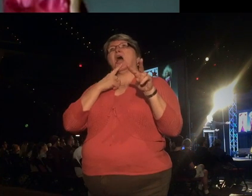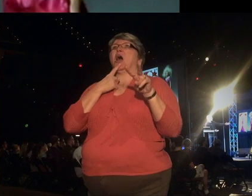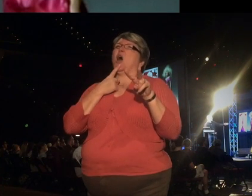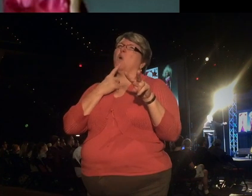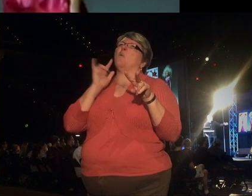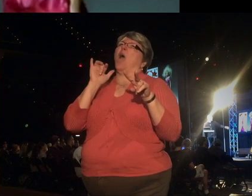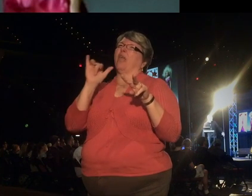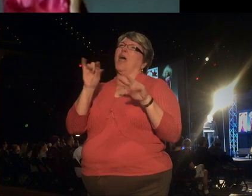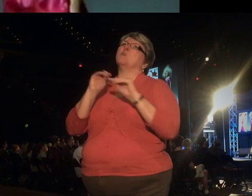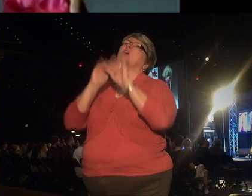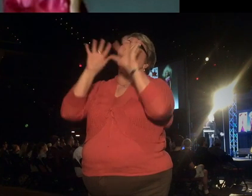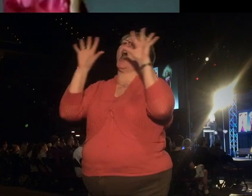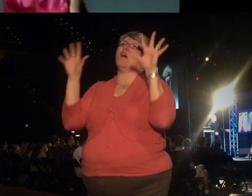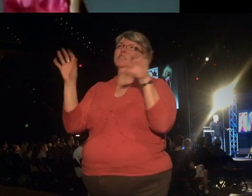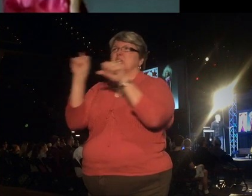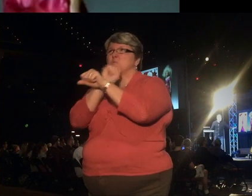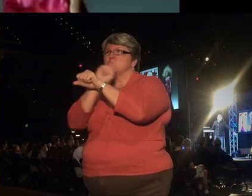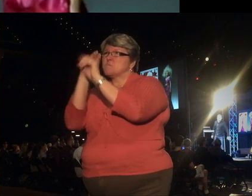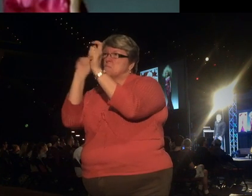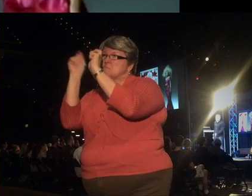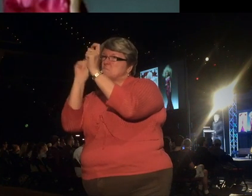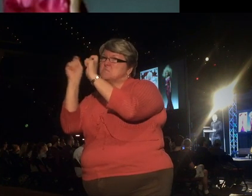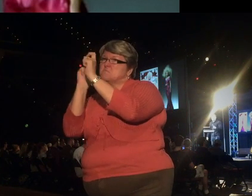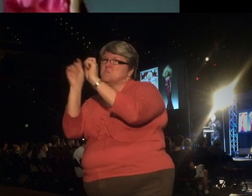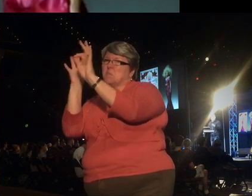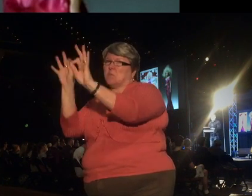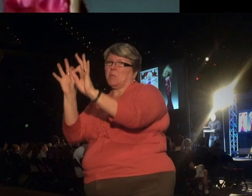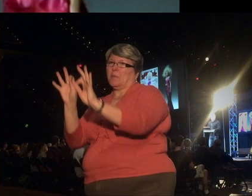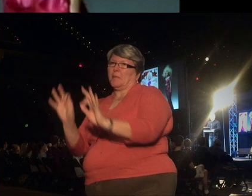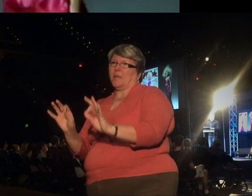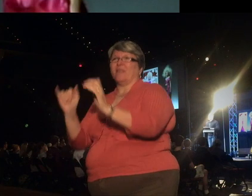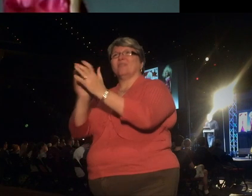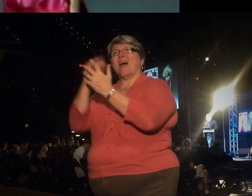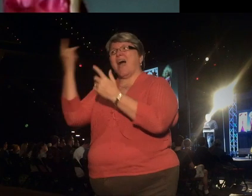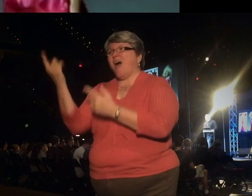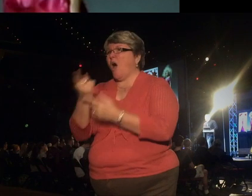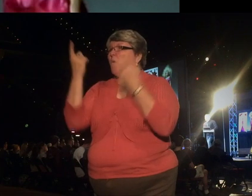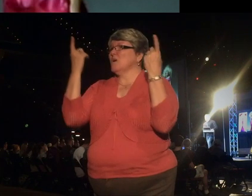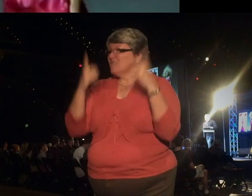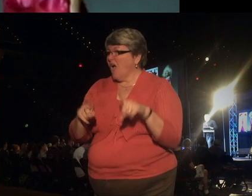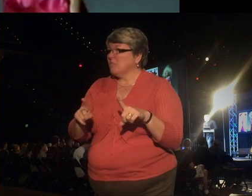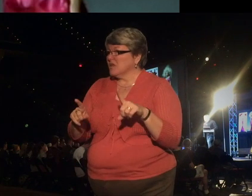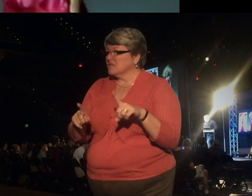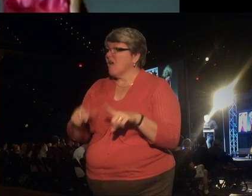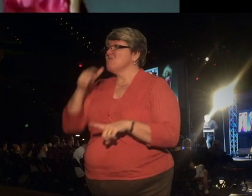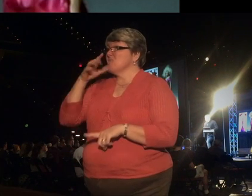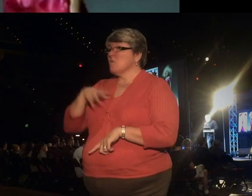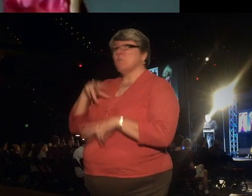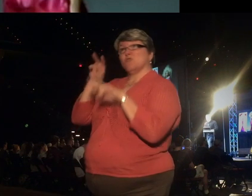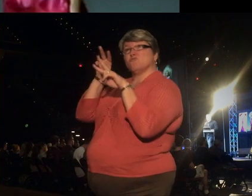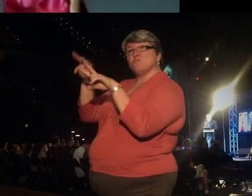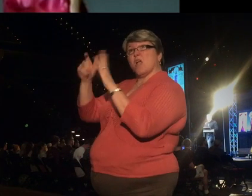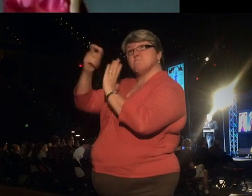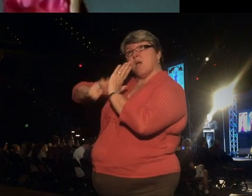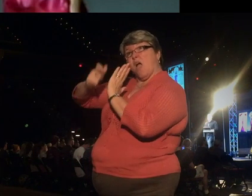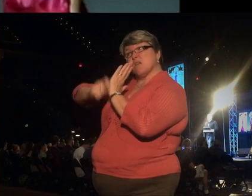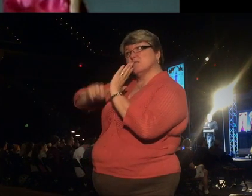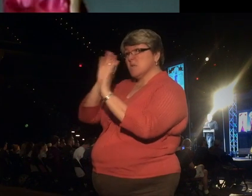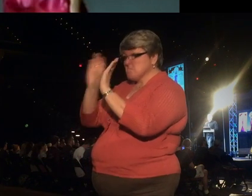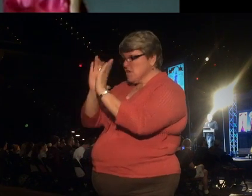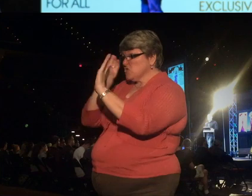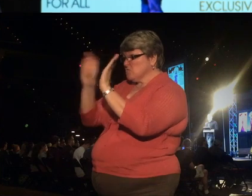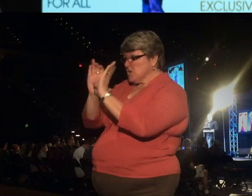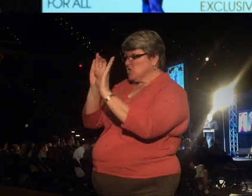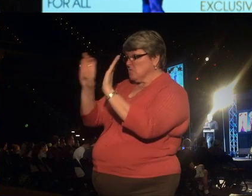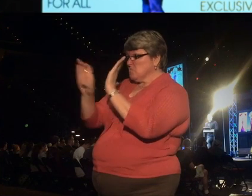go, oh, okay, well, that was obviously worked on. But let me tell you something. That kind of thing happens all the time. That the women you look at in magazines, images